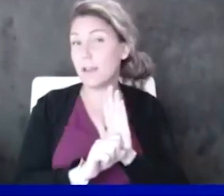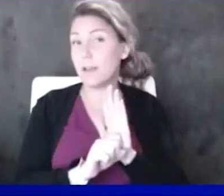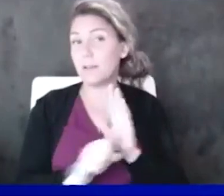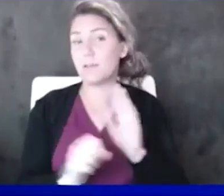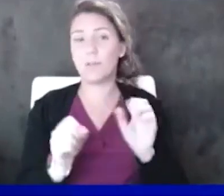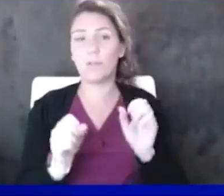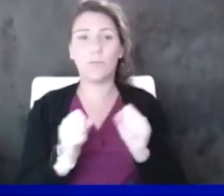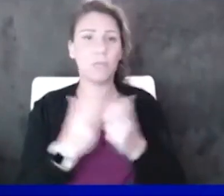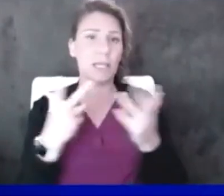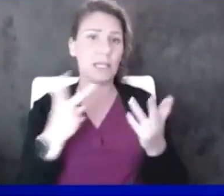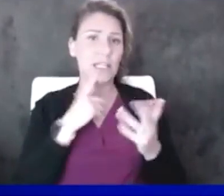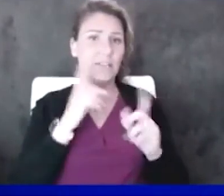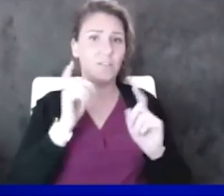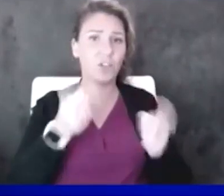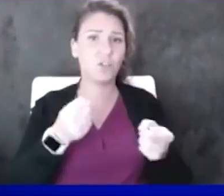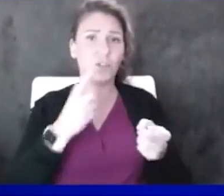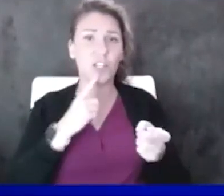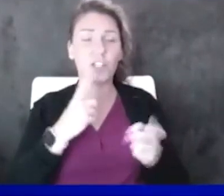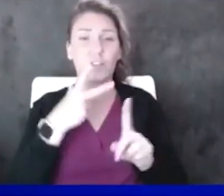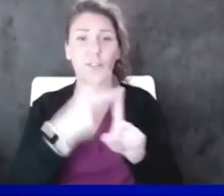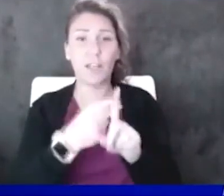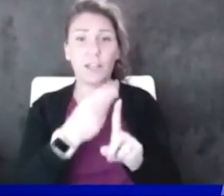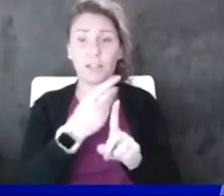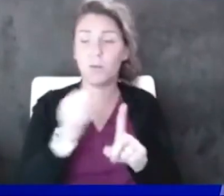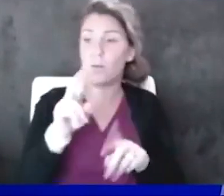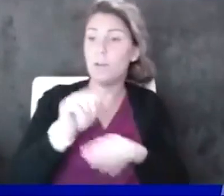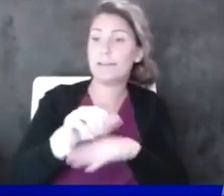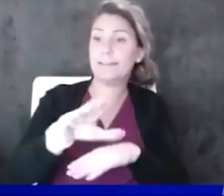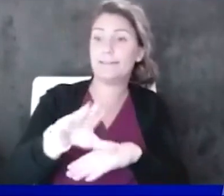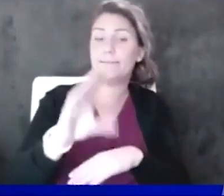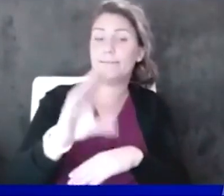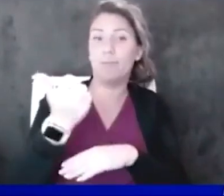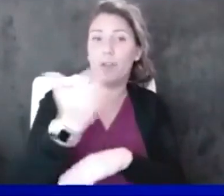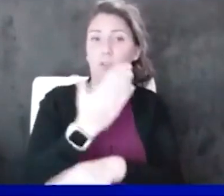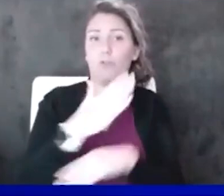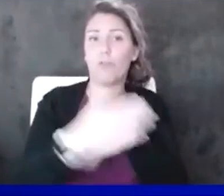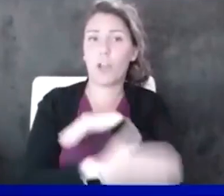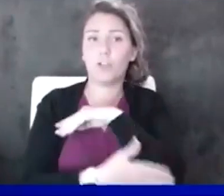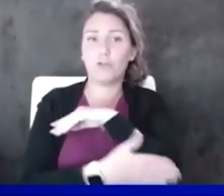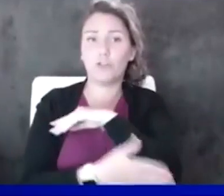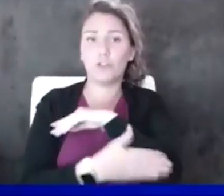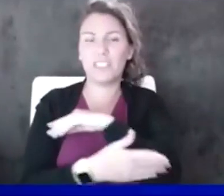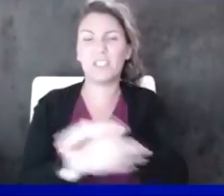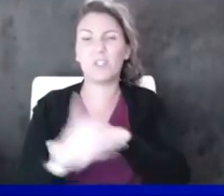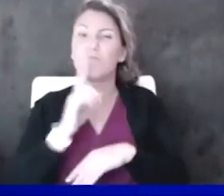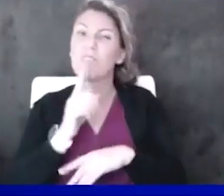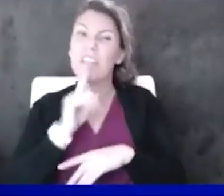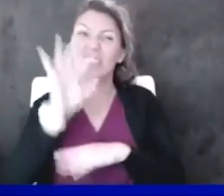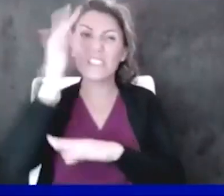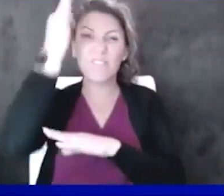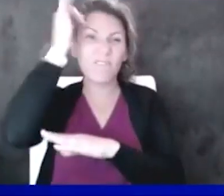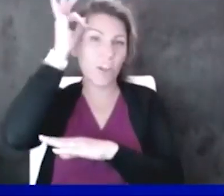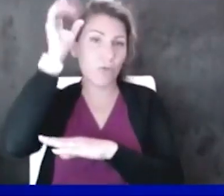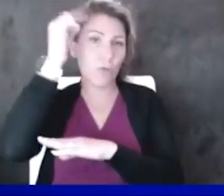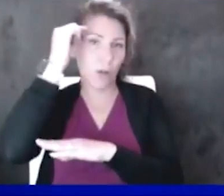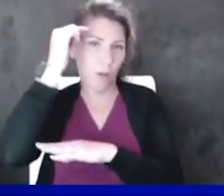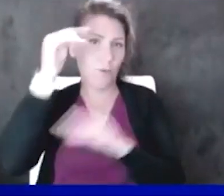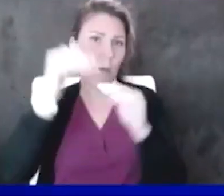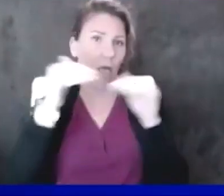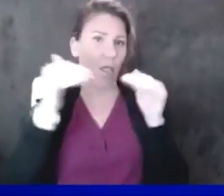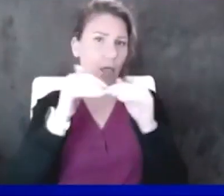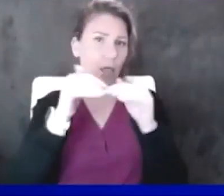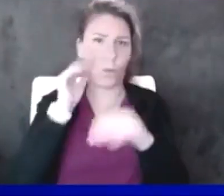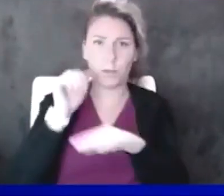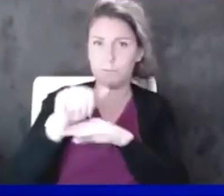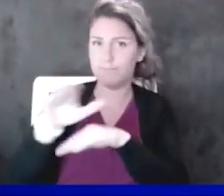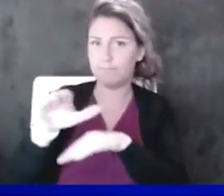of vaccine or the sending of vaccine to other countries really is done at the federal government level rather than at the state level